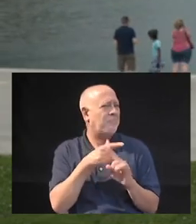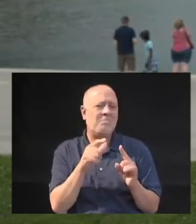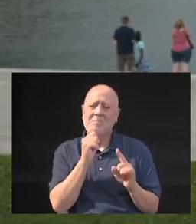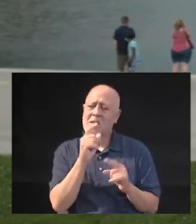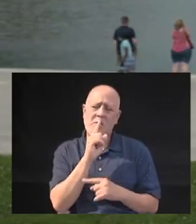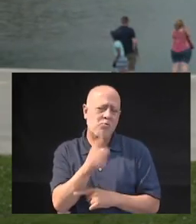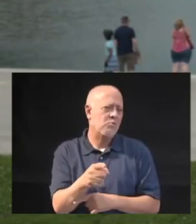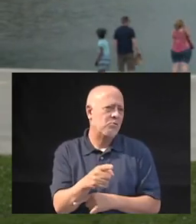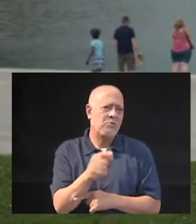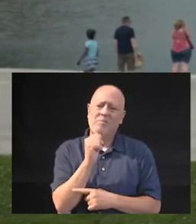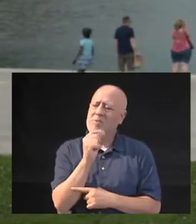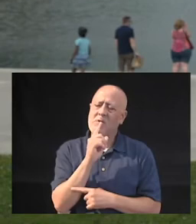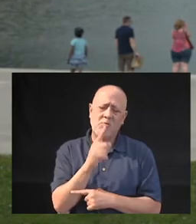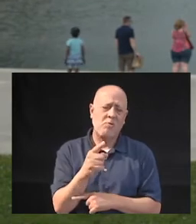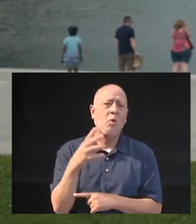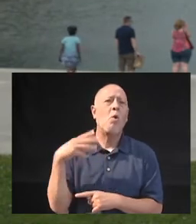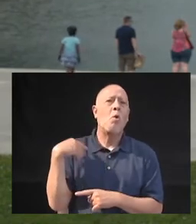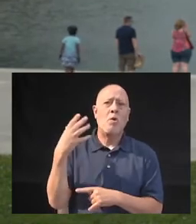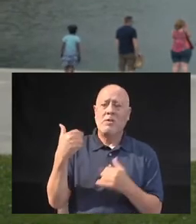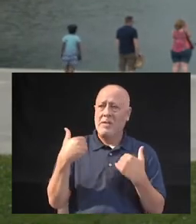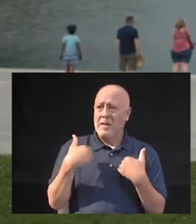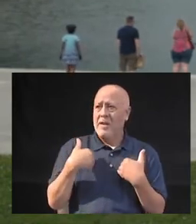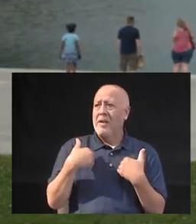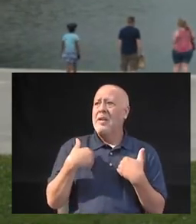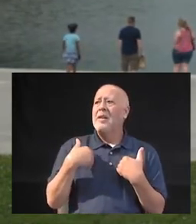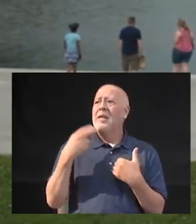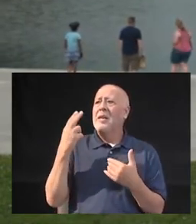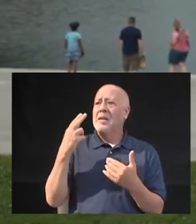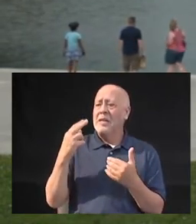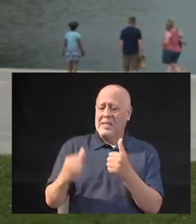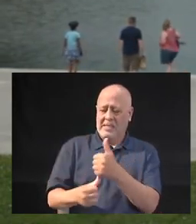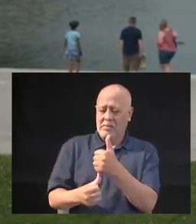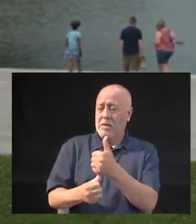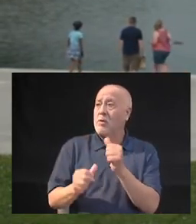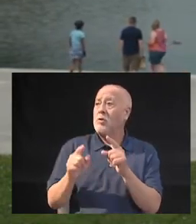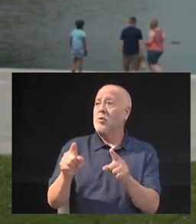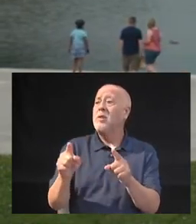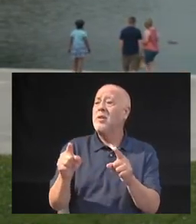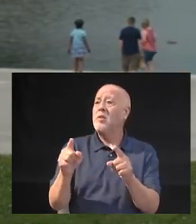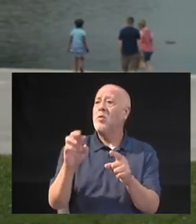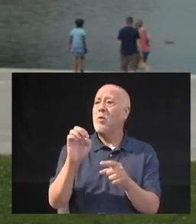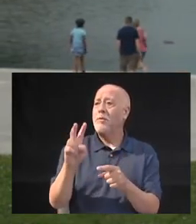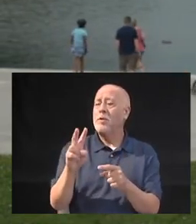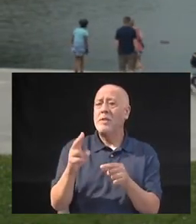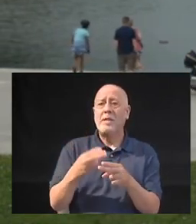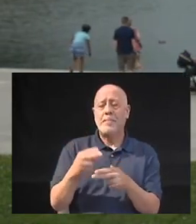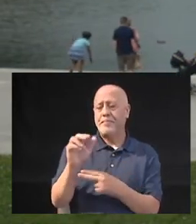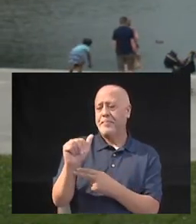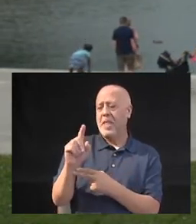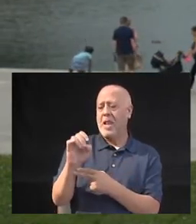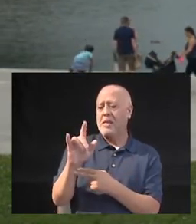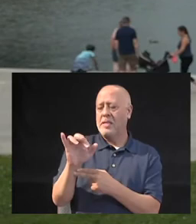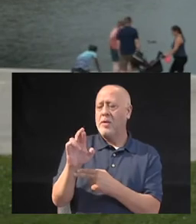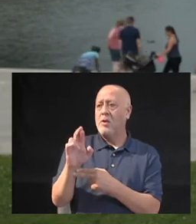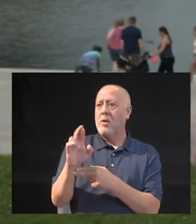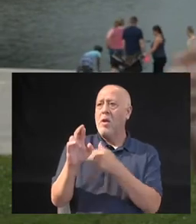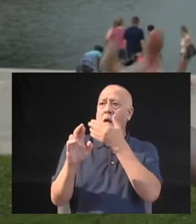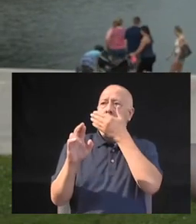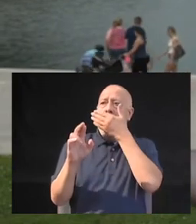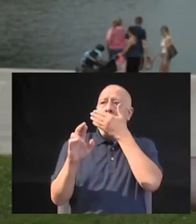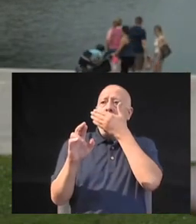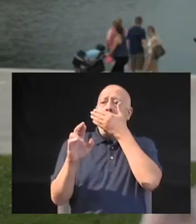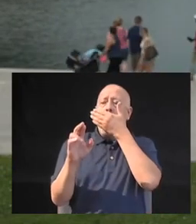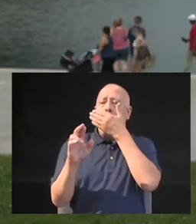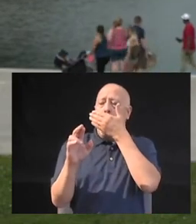true. Washington had a secretary during the Revolutionary War. His name was Alexander Hamilton. Hamilton later went on to become